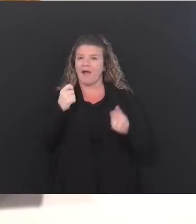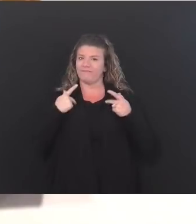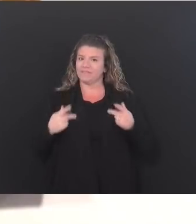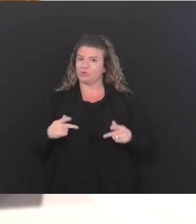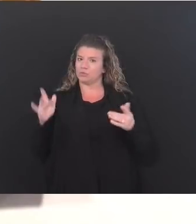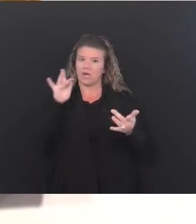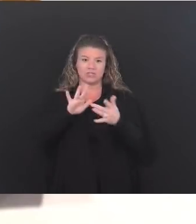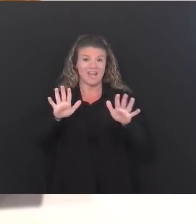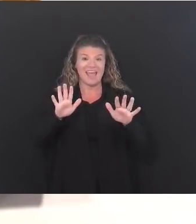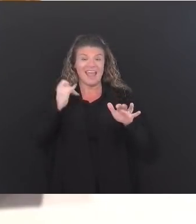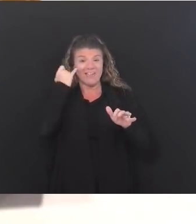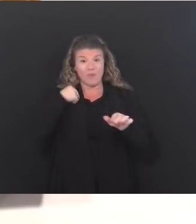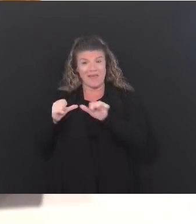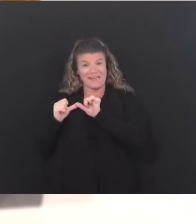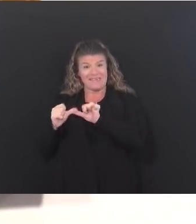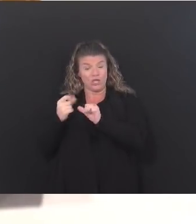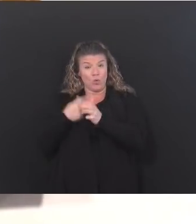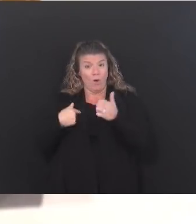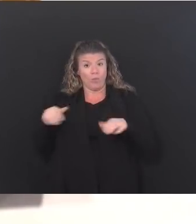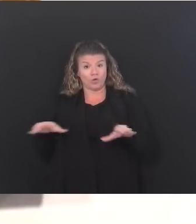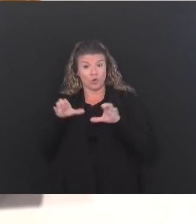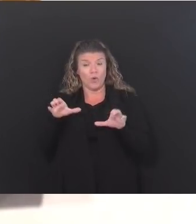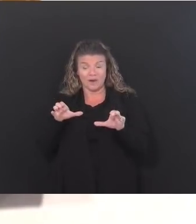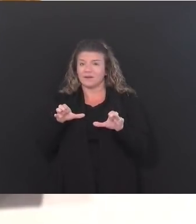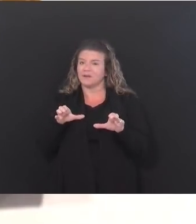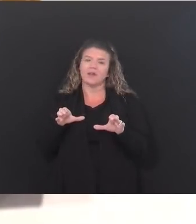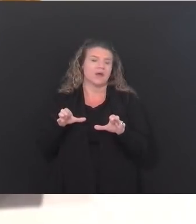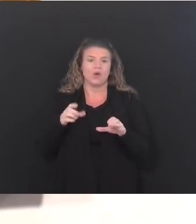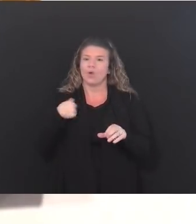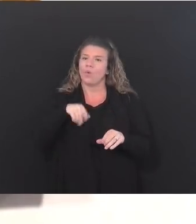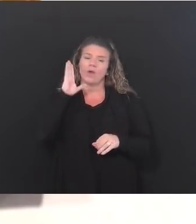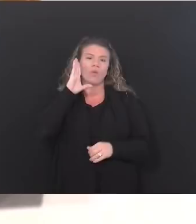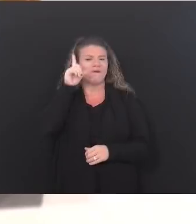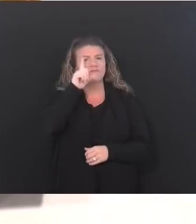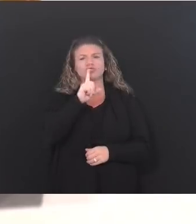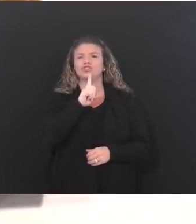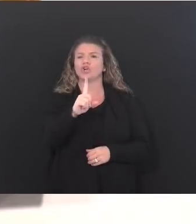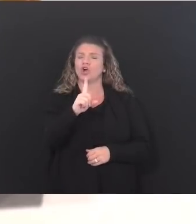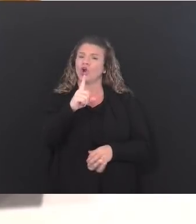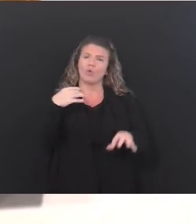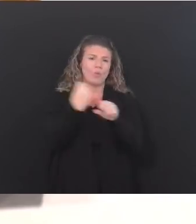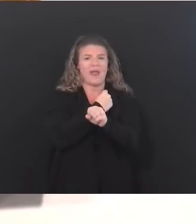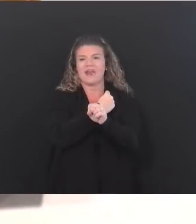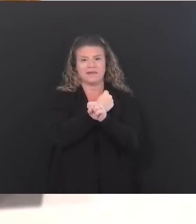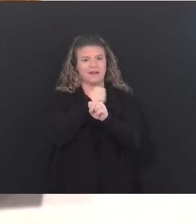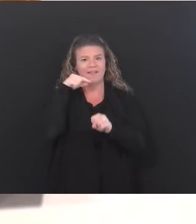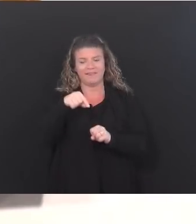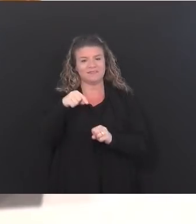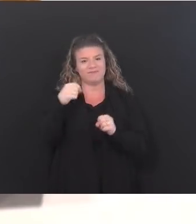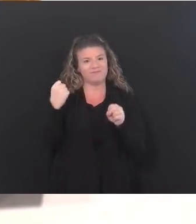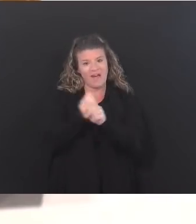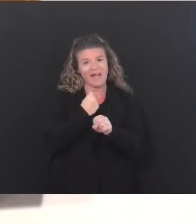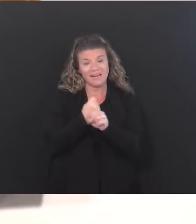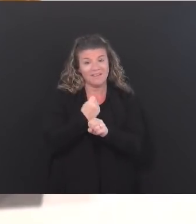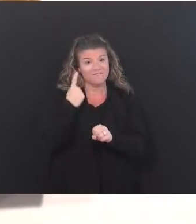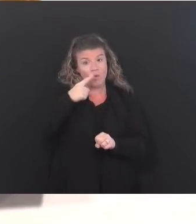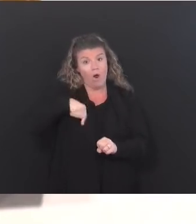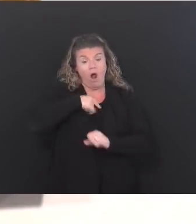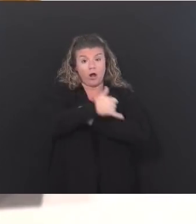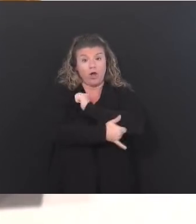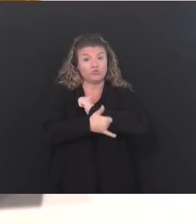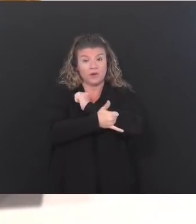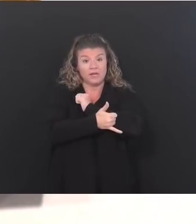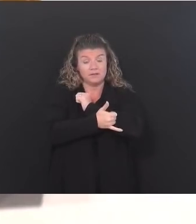Virginia around this particular issue, then we absolutely will be the beacon for the rest of the country. And we're doing it. And